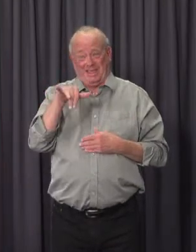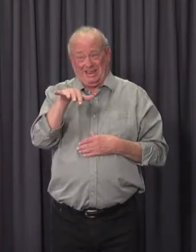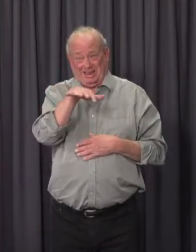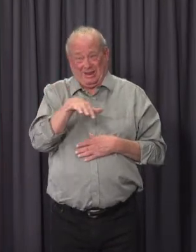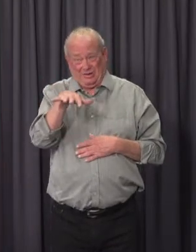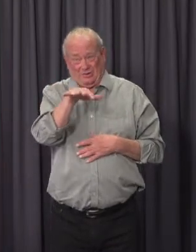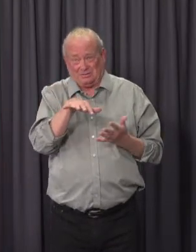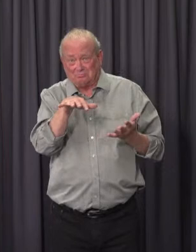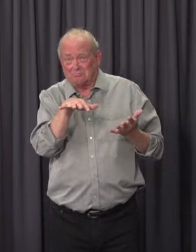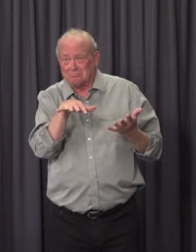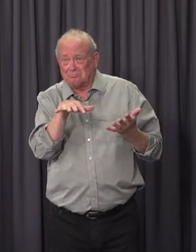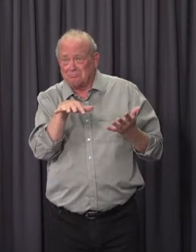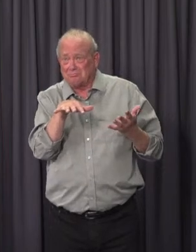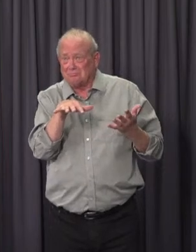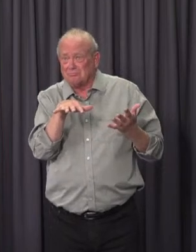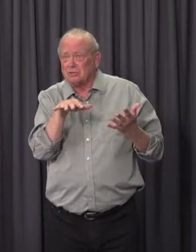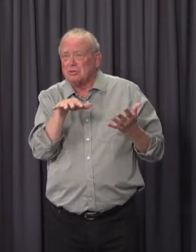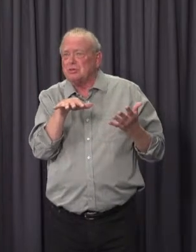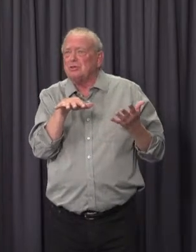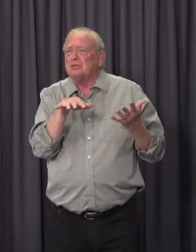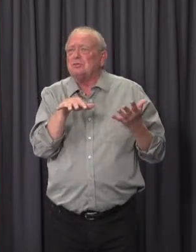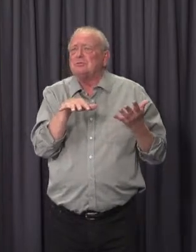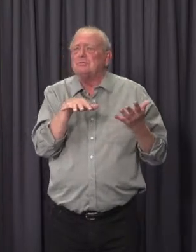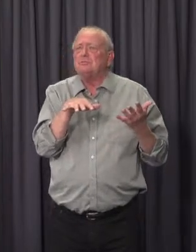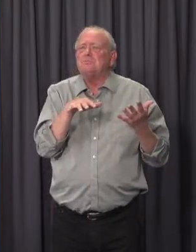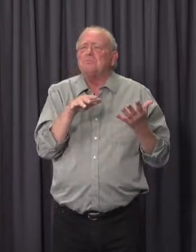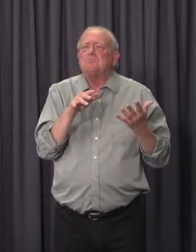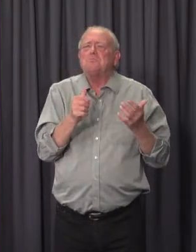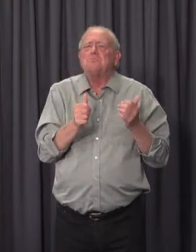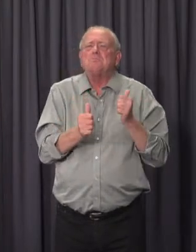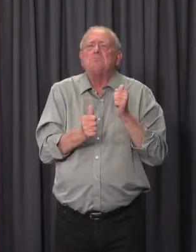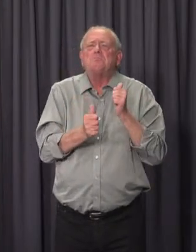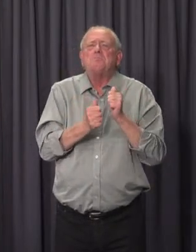of firefighters or whether it was the changing weather conditions.